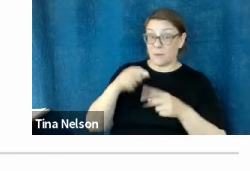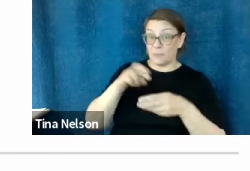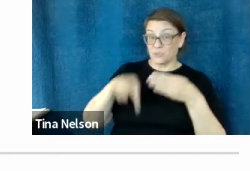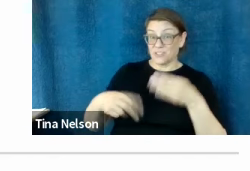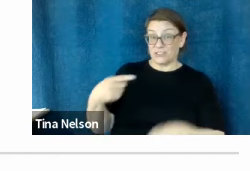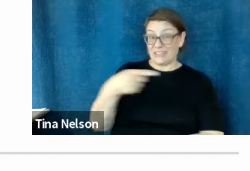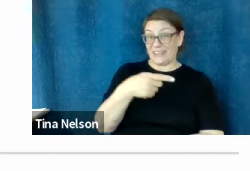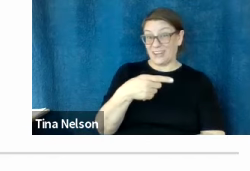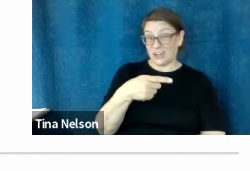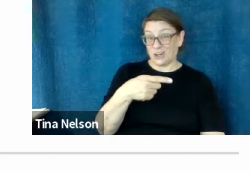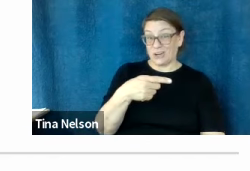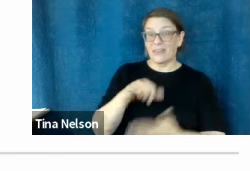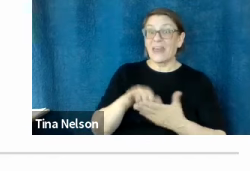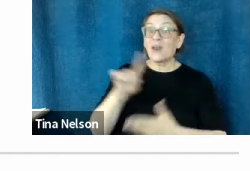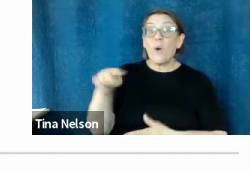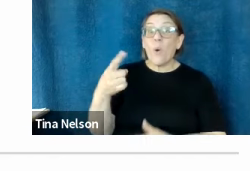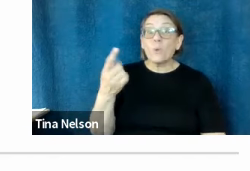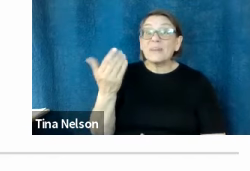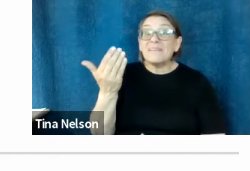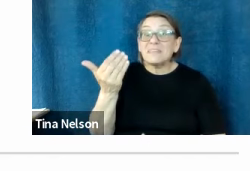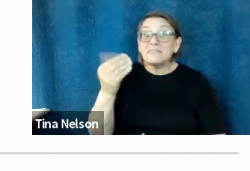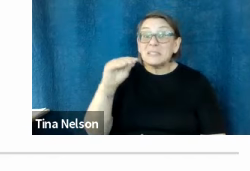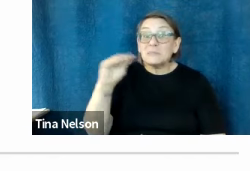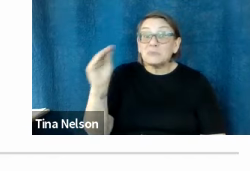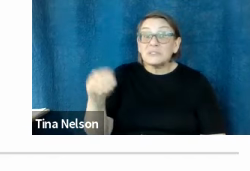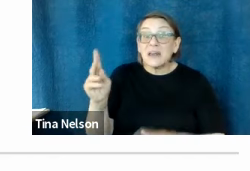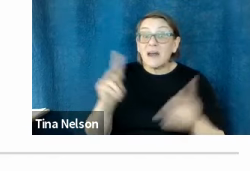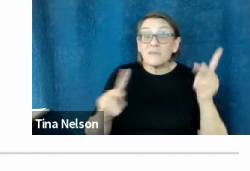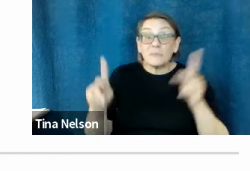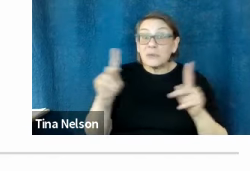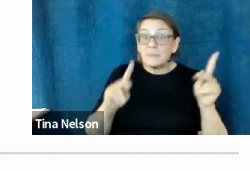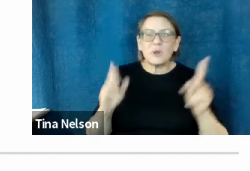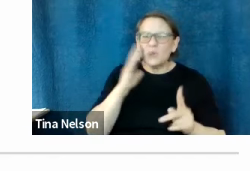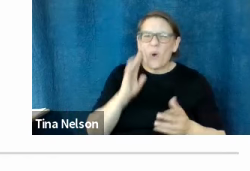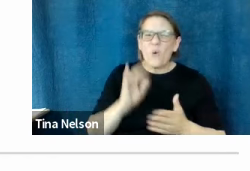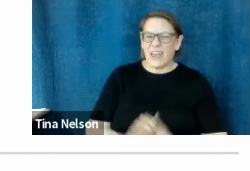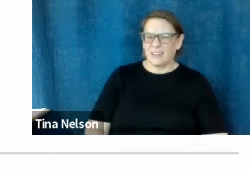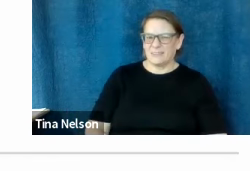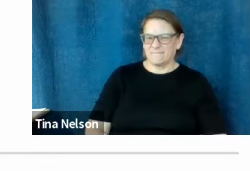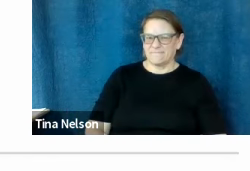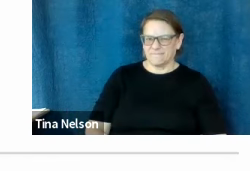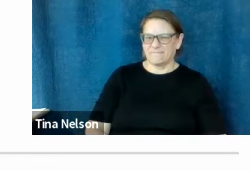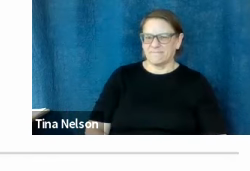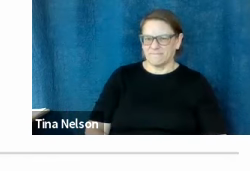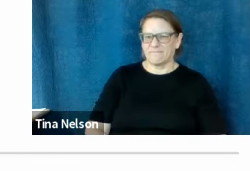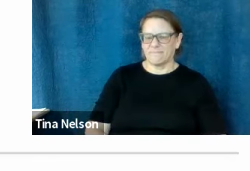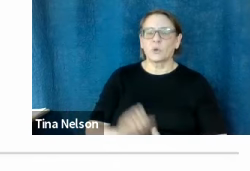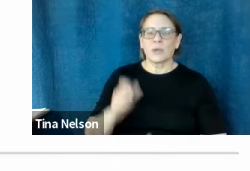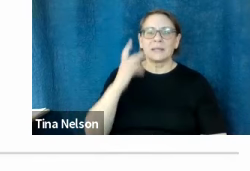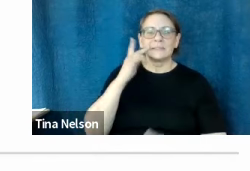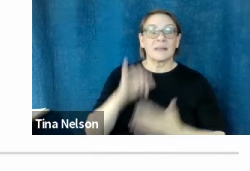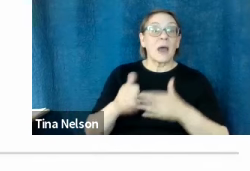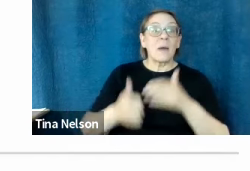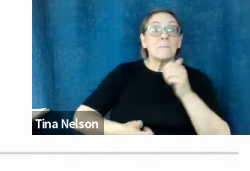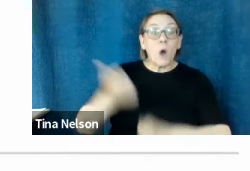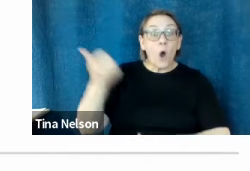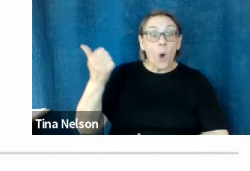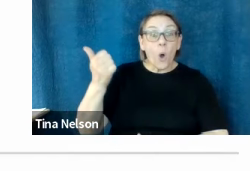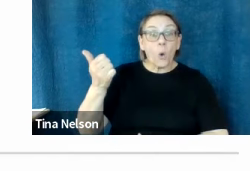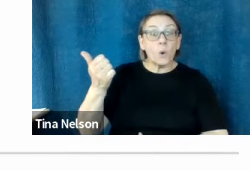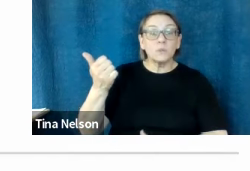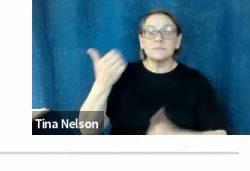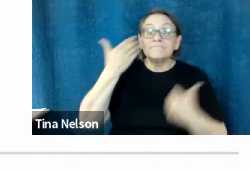responses that only 15% of healthcare workers understand that. Uh, and you can see that most, as he said, don't